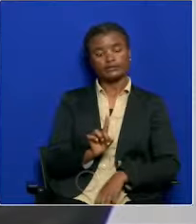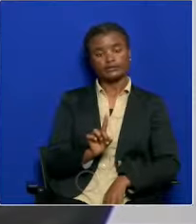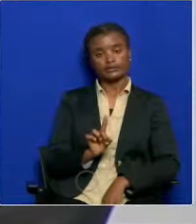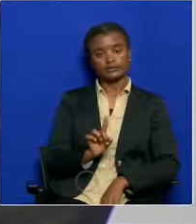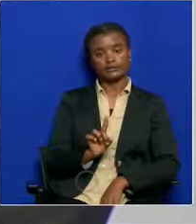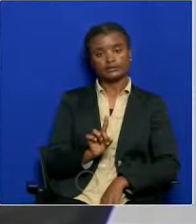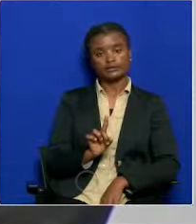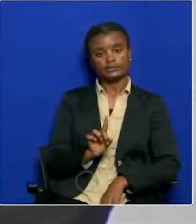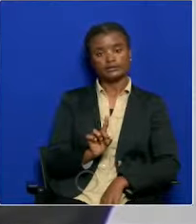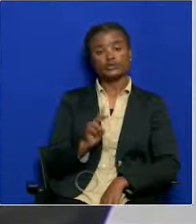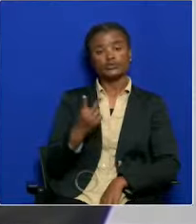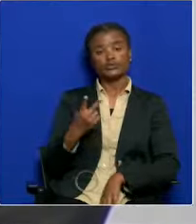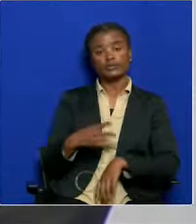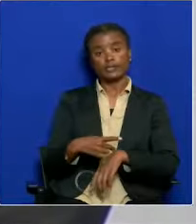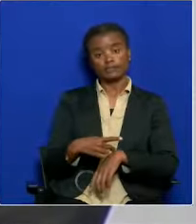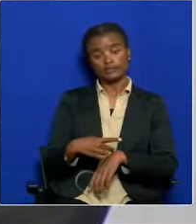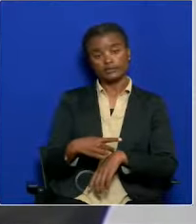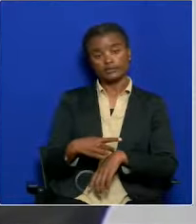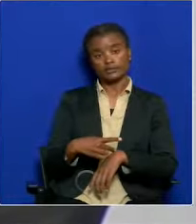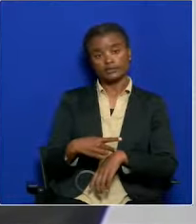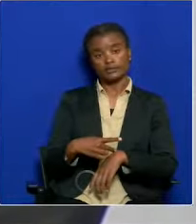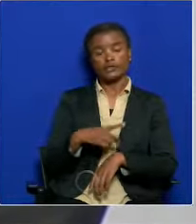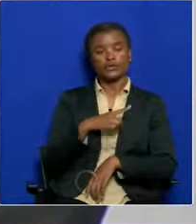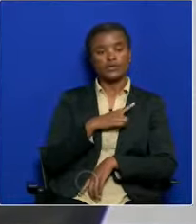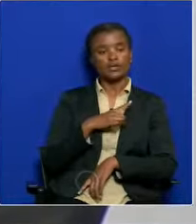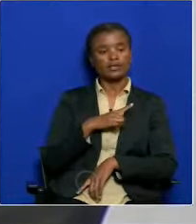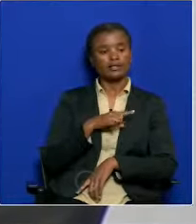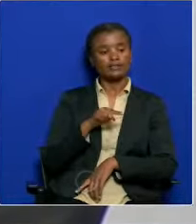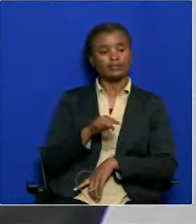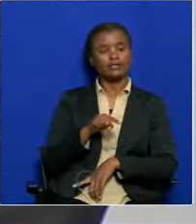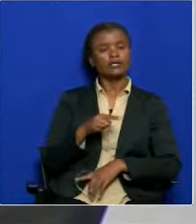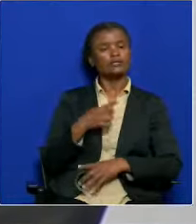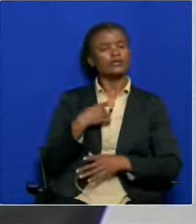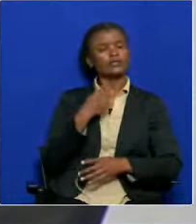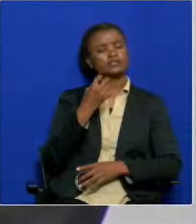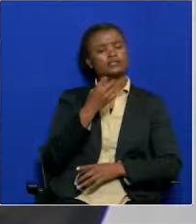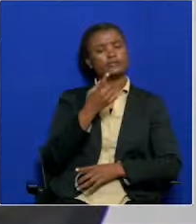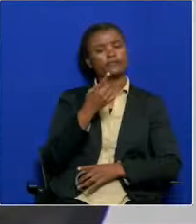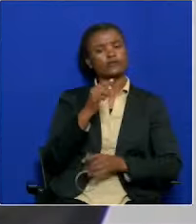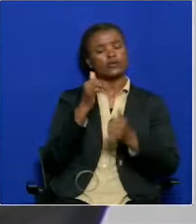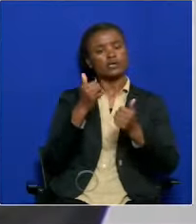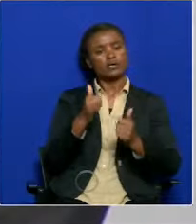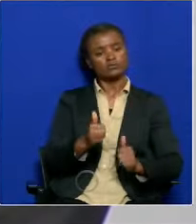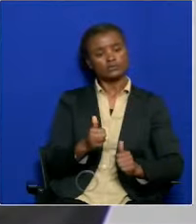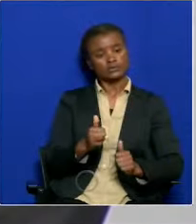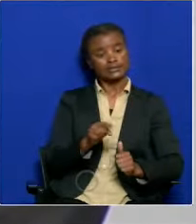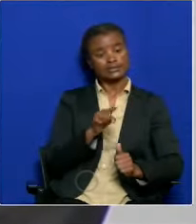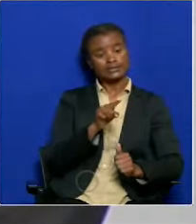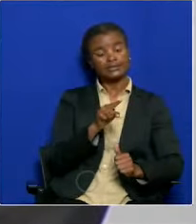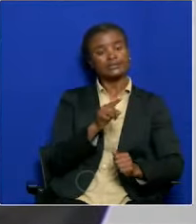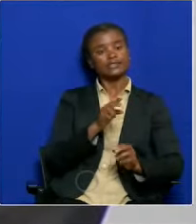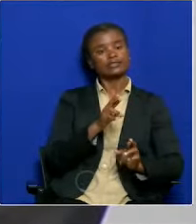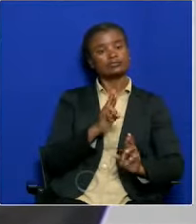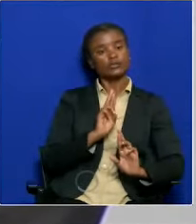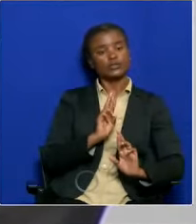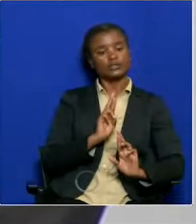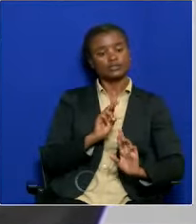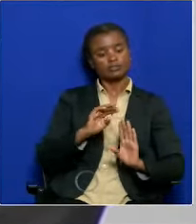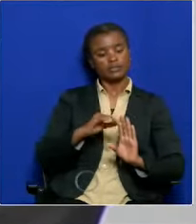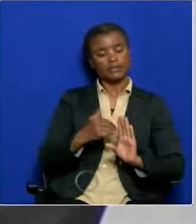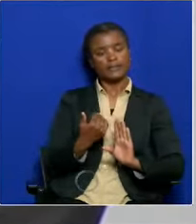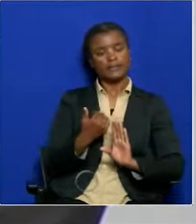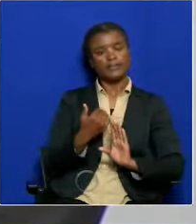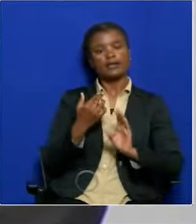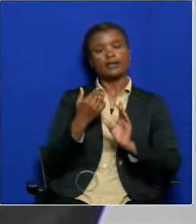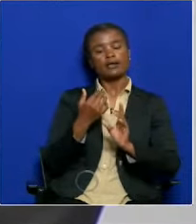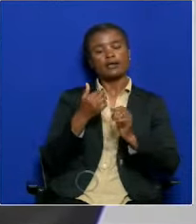twice, because I was looking for an account. And he responded and he sent the account on WhatsApp. And on